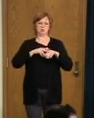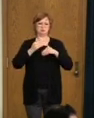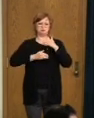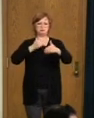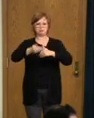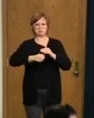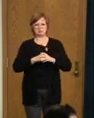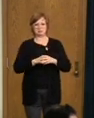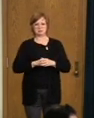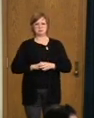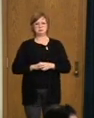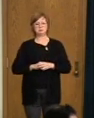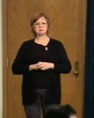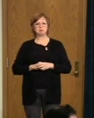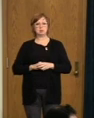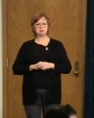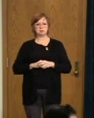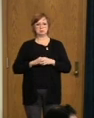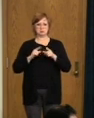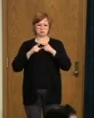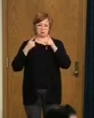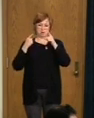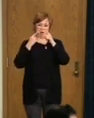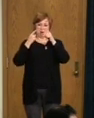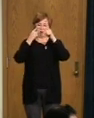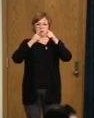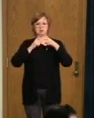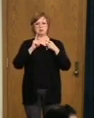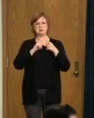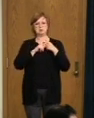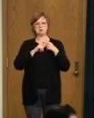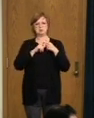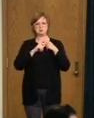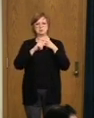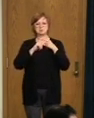can as we find our way to the finish line of this COVID pandemic.